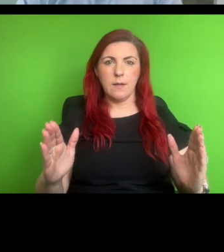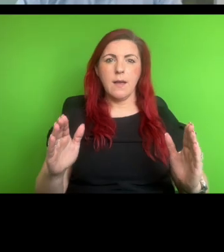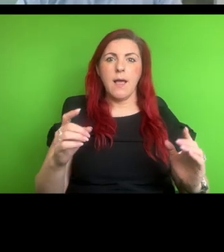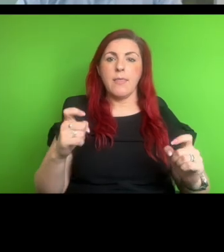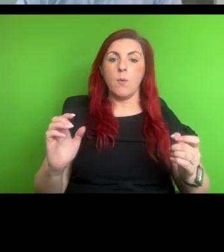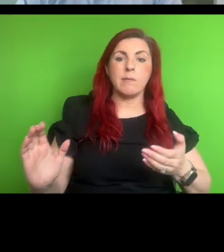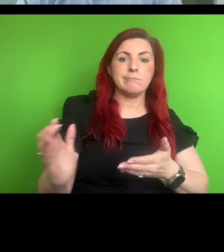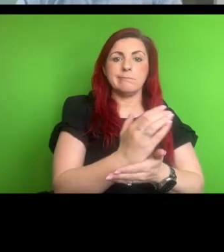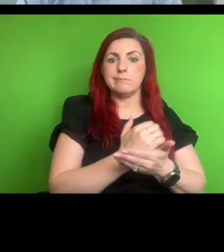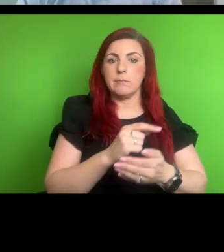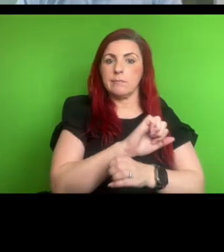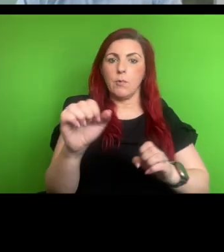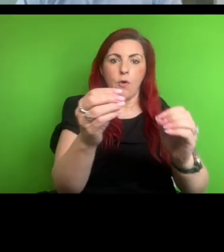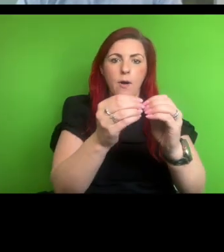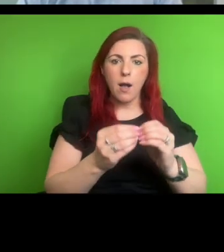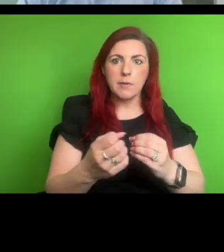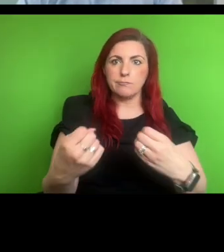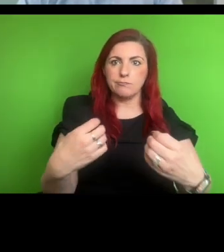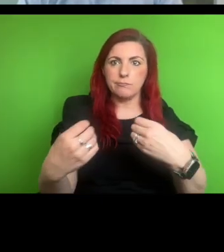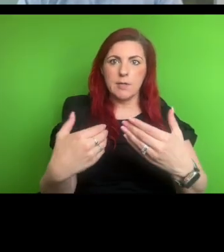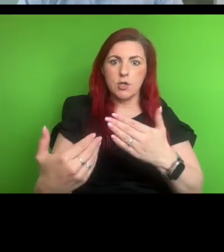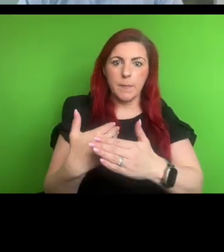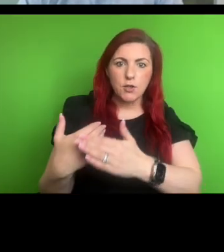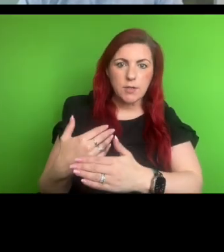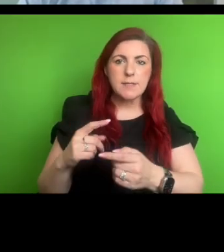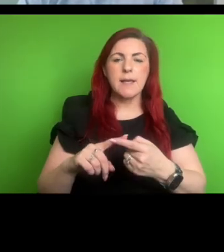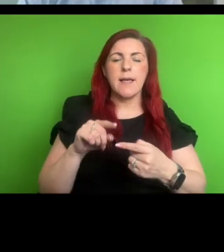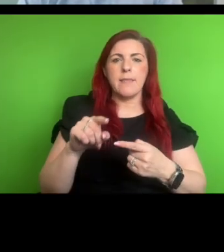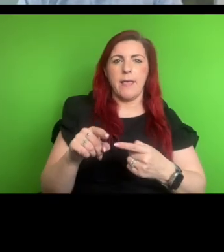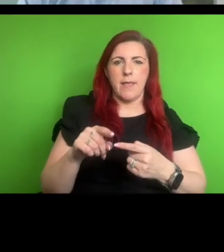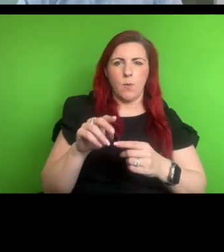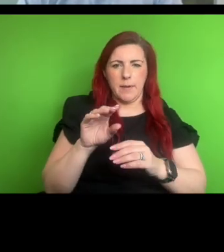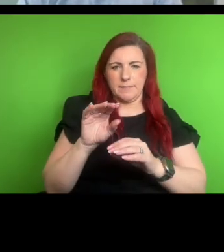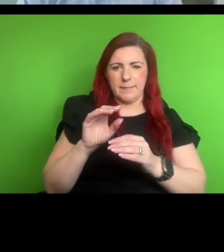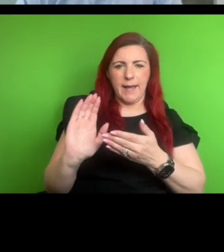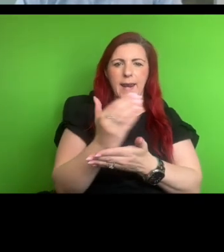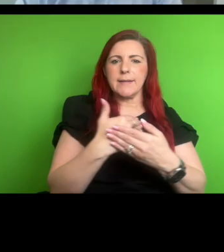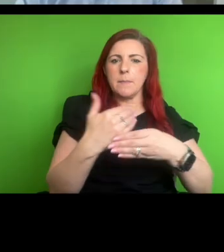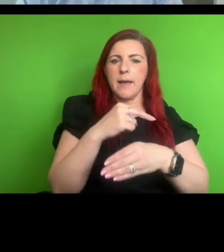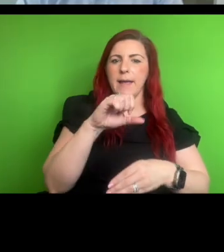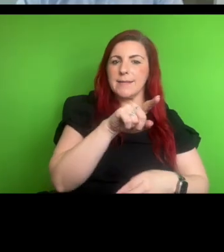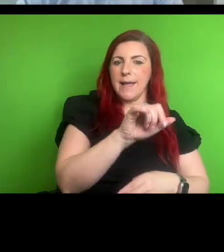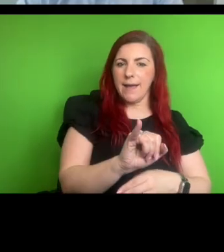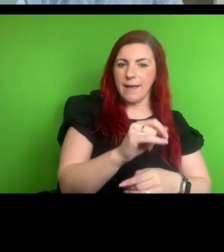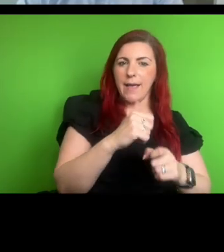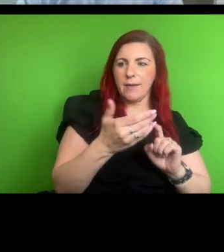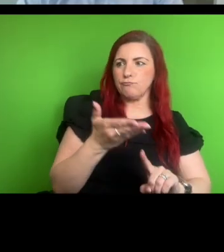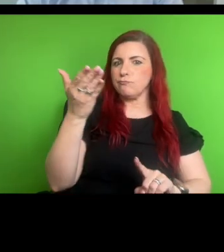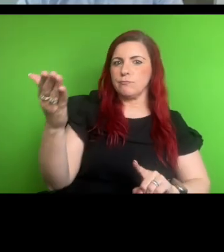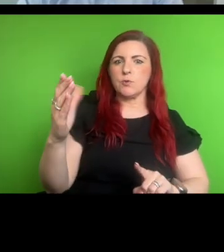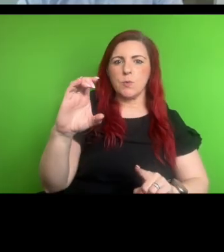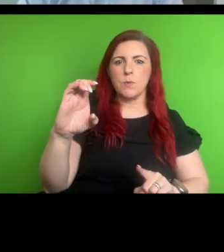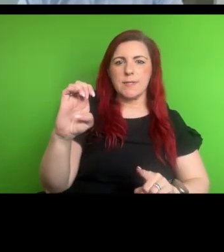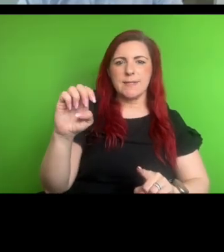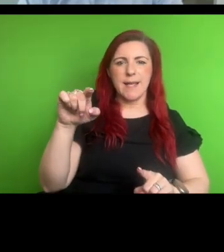be collected by NSAI and submitted to SEN and CENELEC. At the SEN CENELEC level, we will look